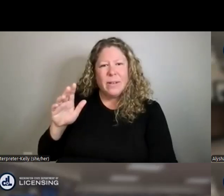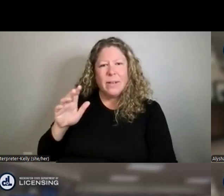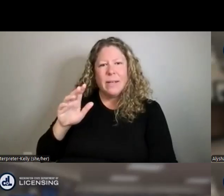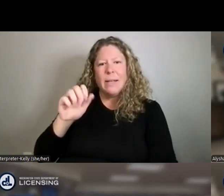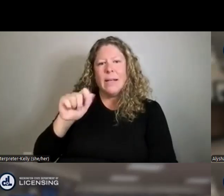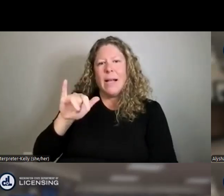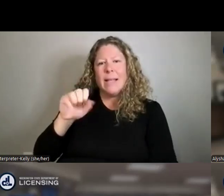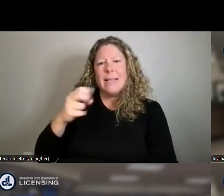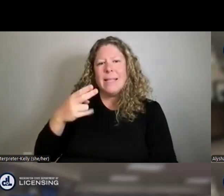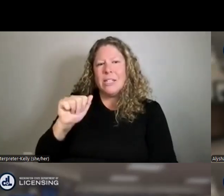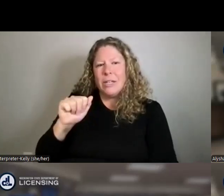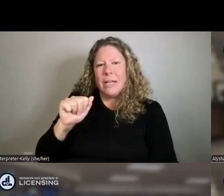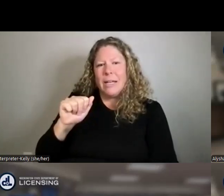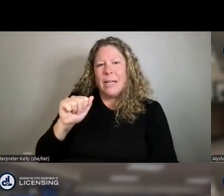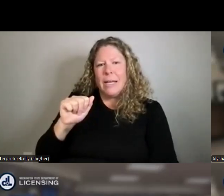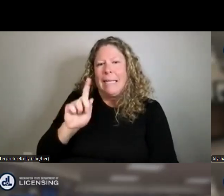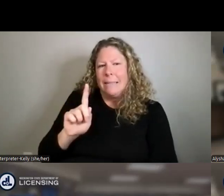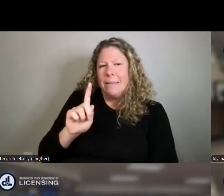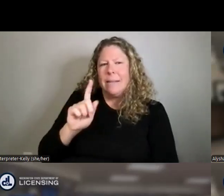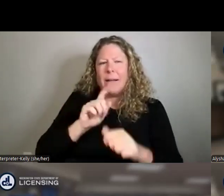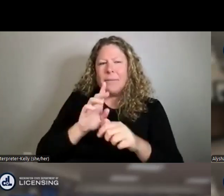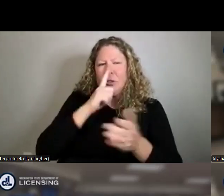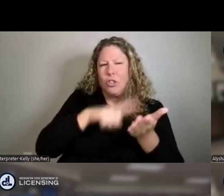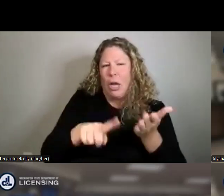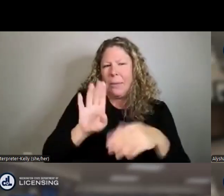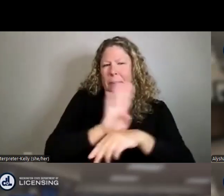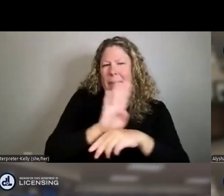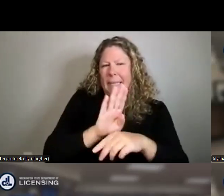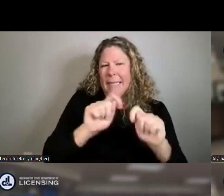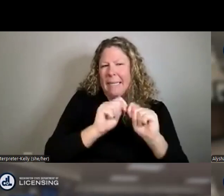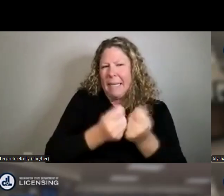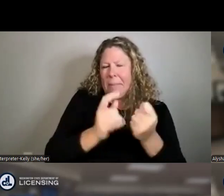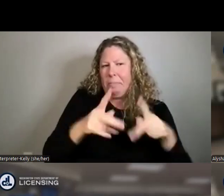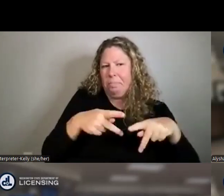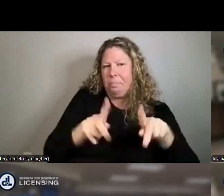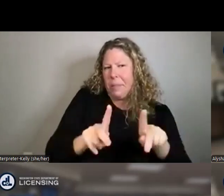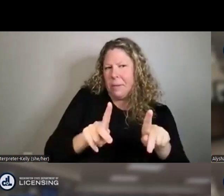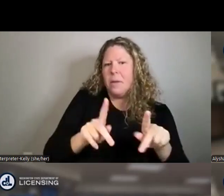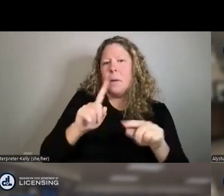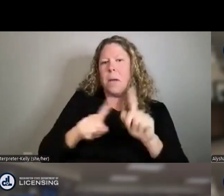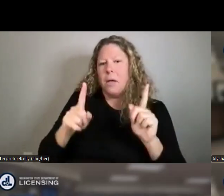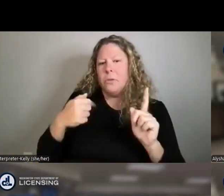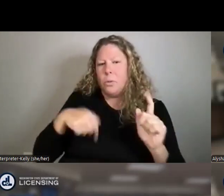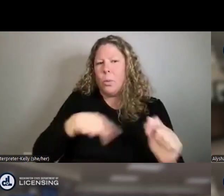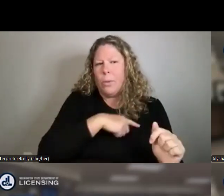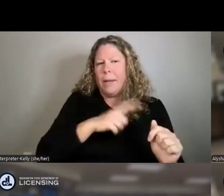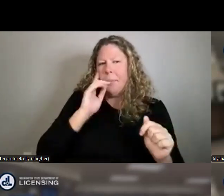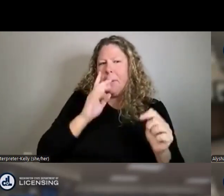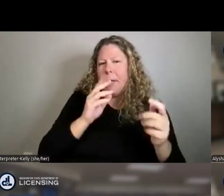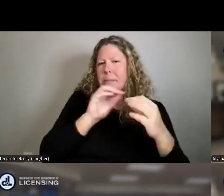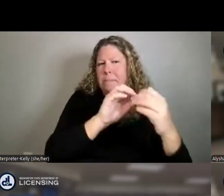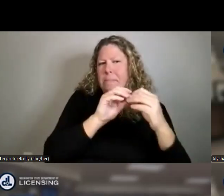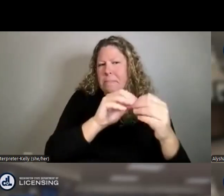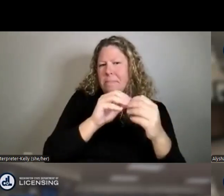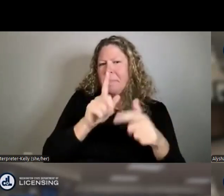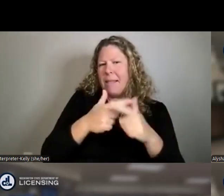will, I will want to partner with our business team leadership on that as well, but we'll take that as an action item and circle back